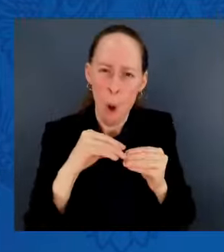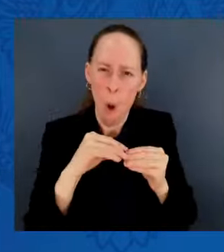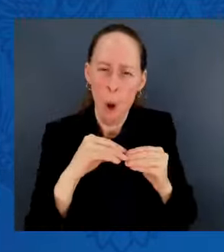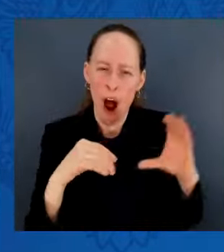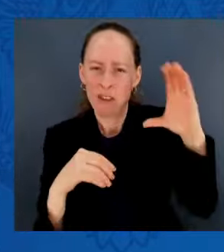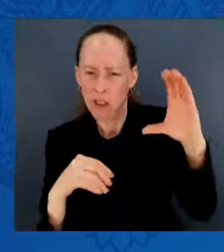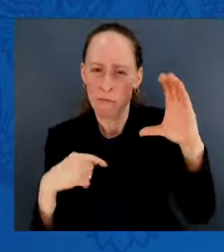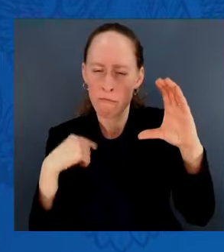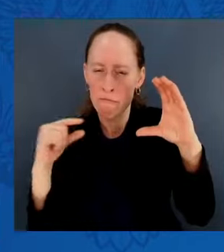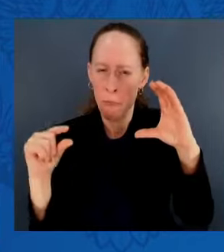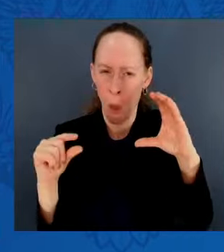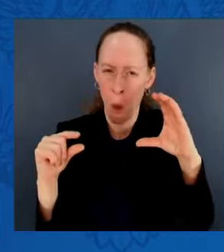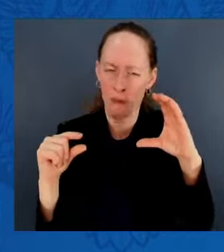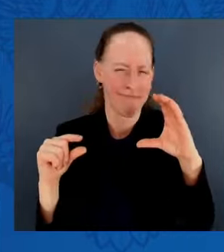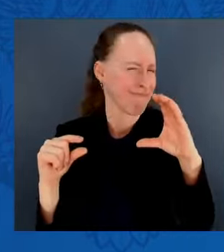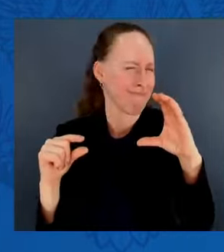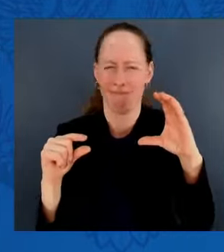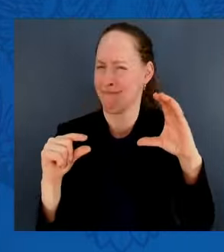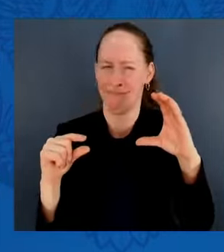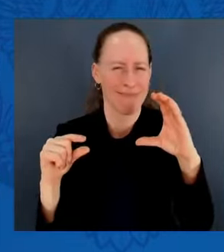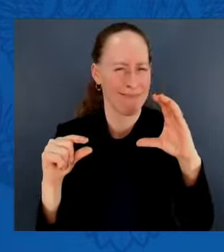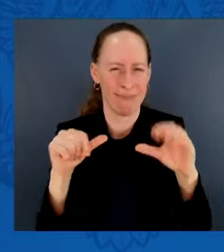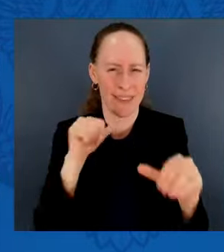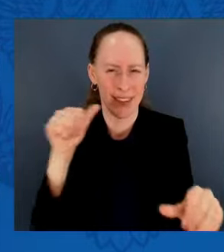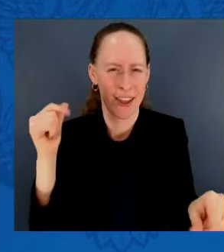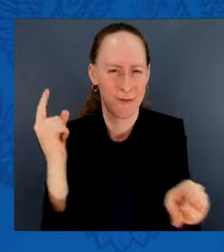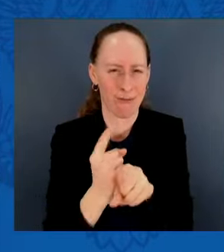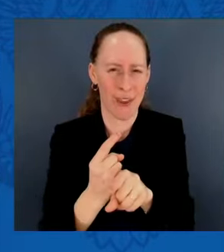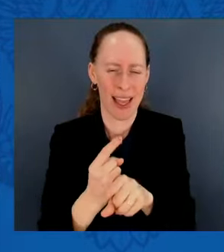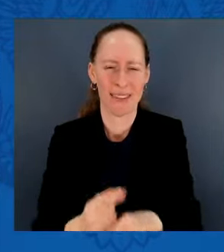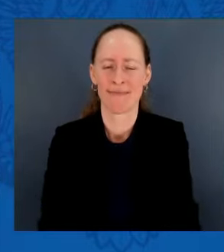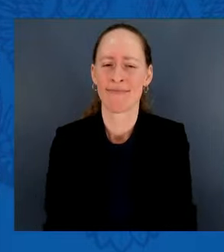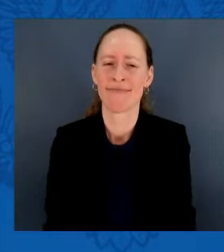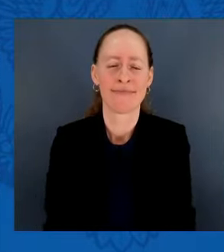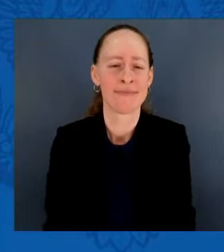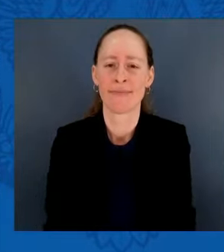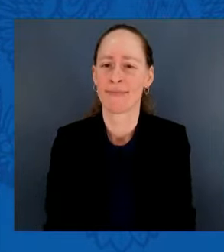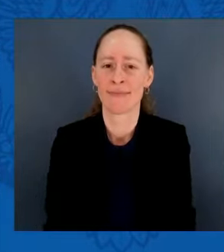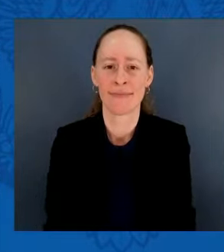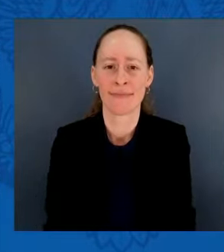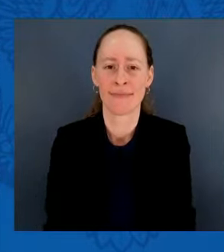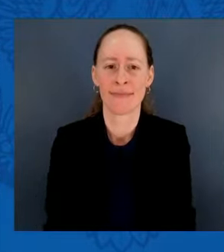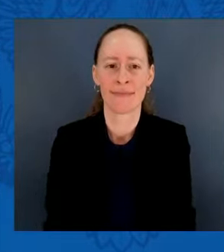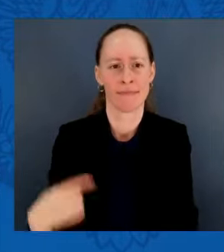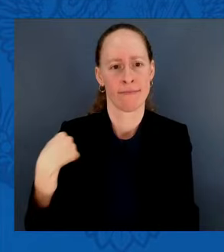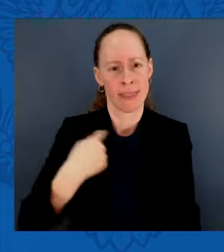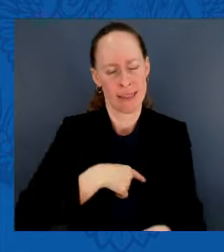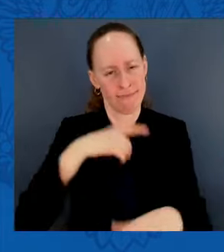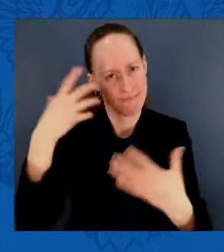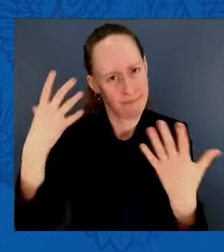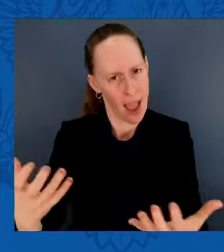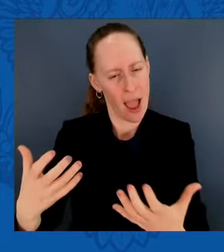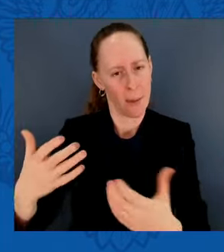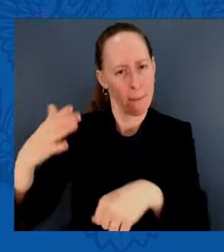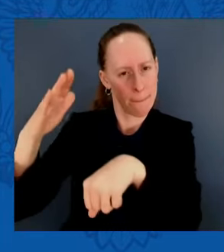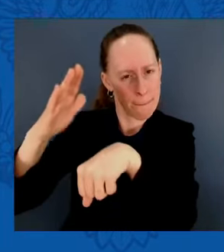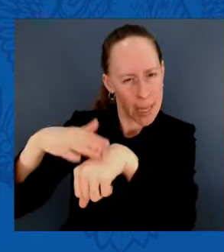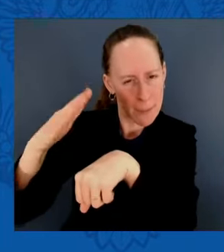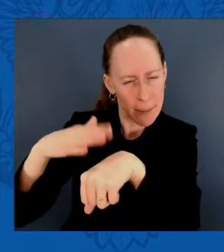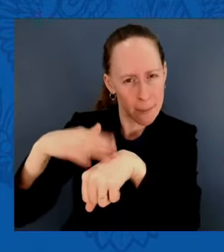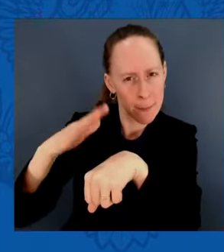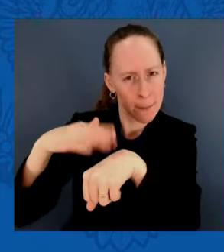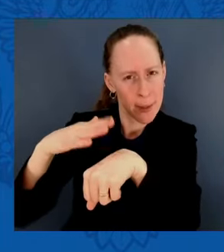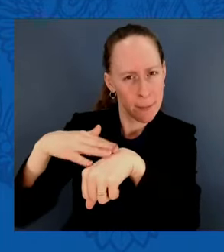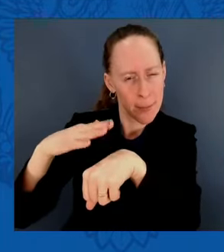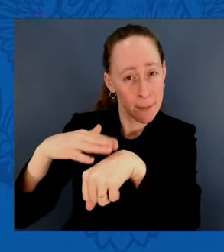I propose a minimum tax for billionaires of 25%, just 25%. You know what that would